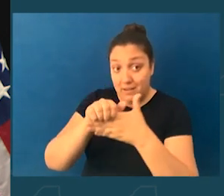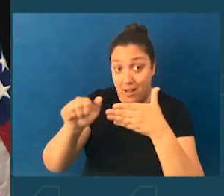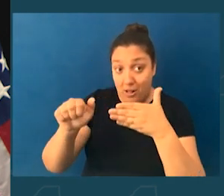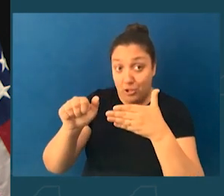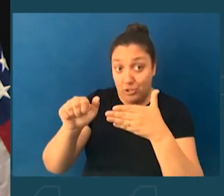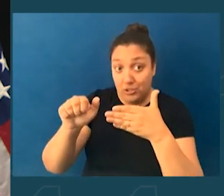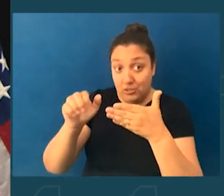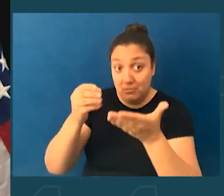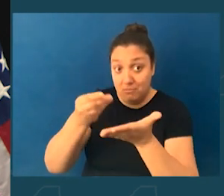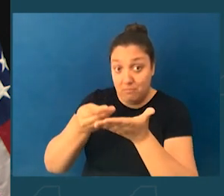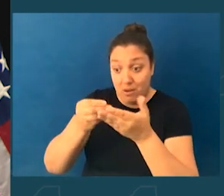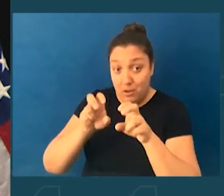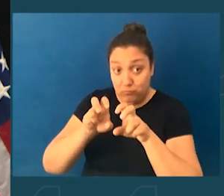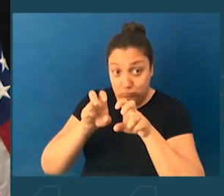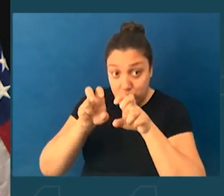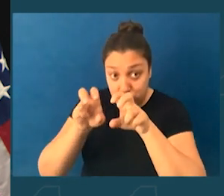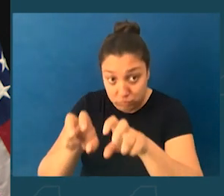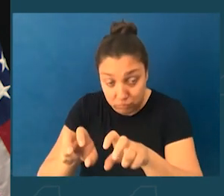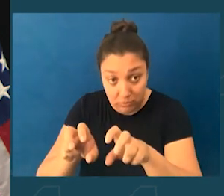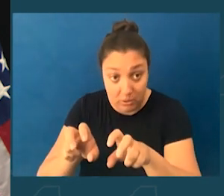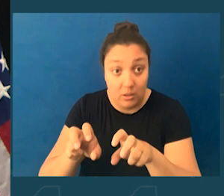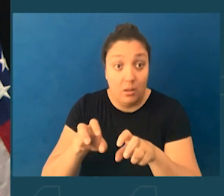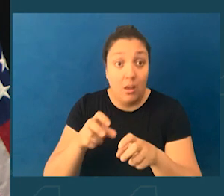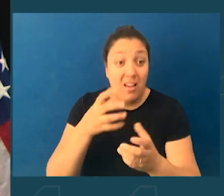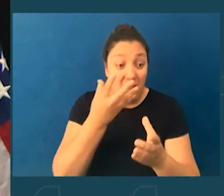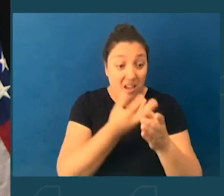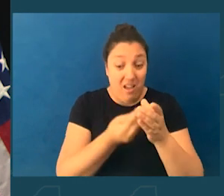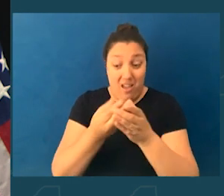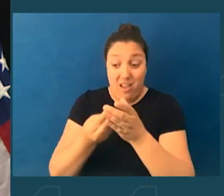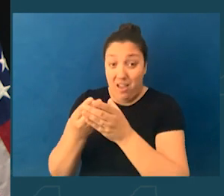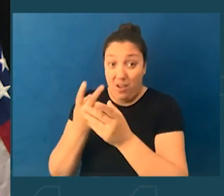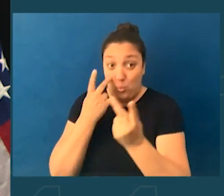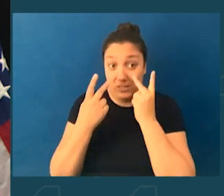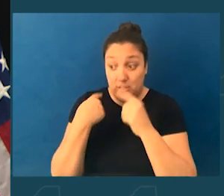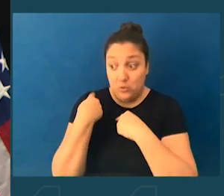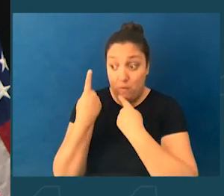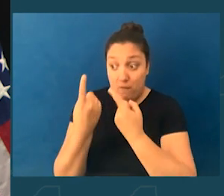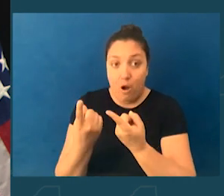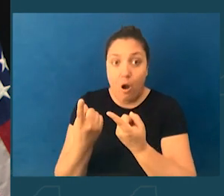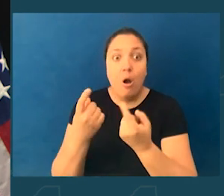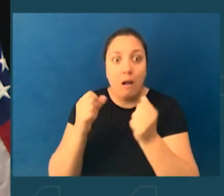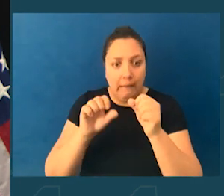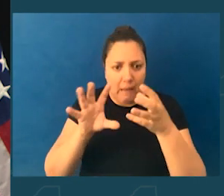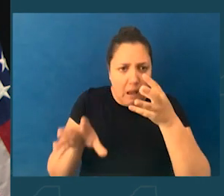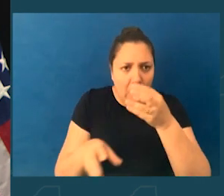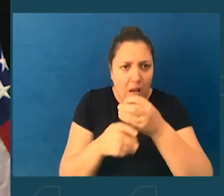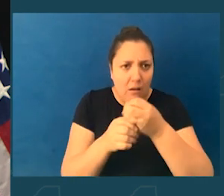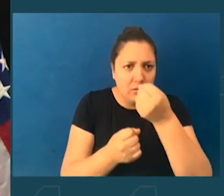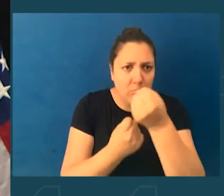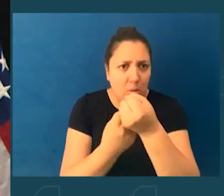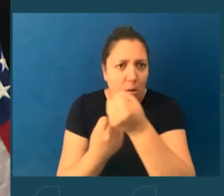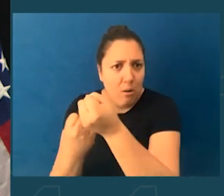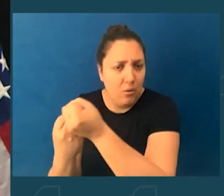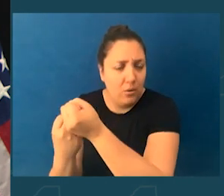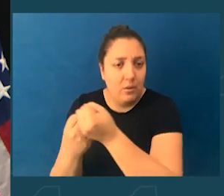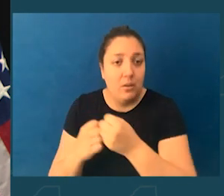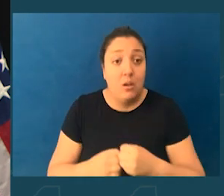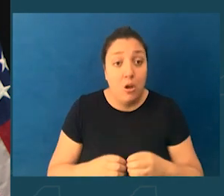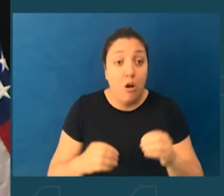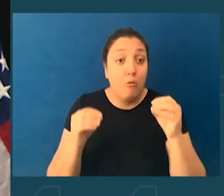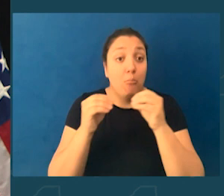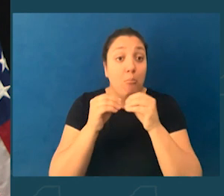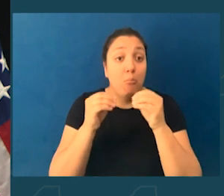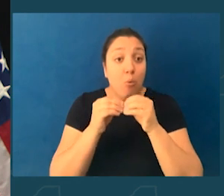be filled. Over the next few years, we'll see thousands of new residential units at all levels of care, more inpatient psychiatric